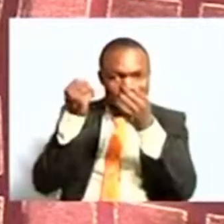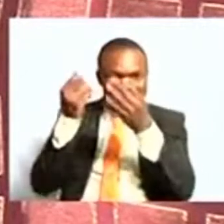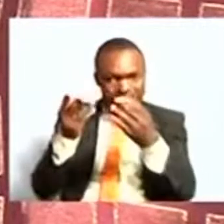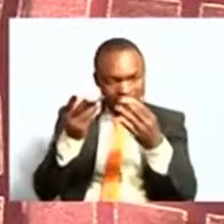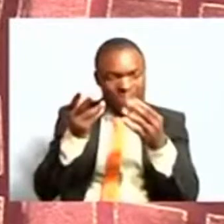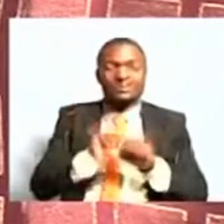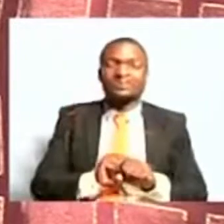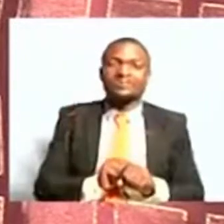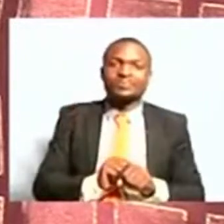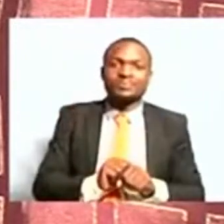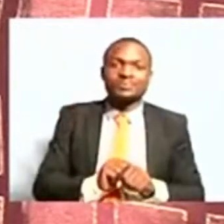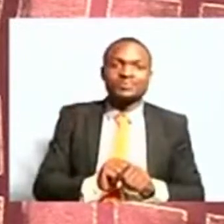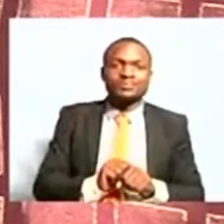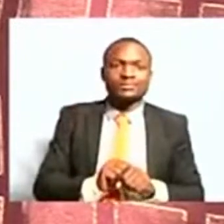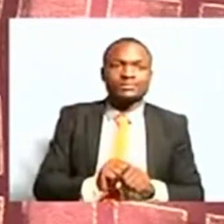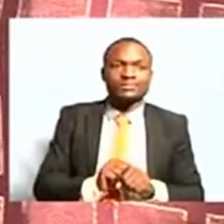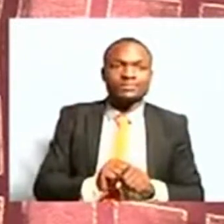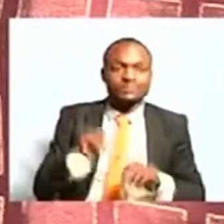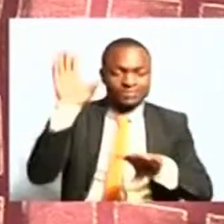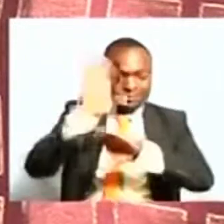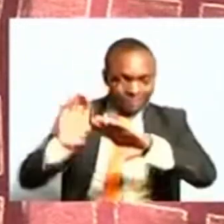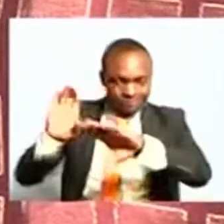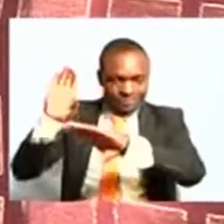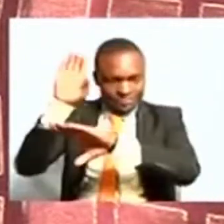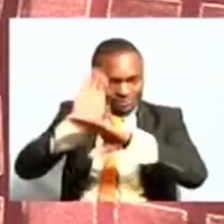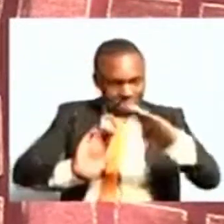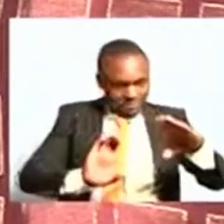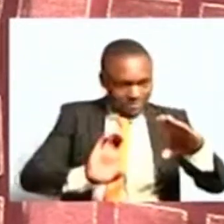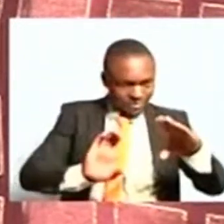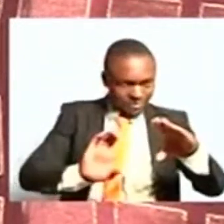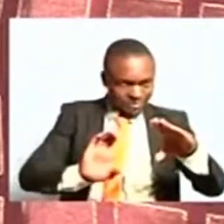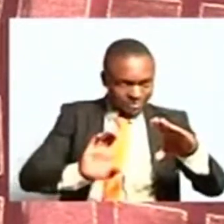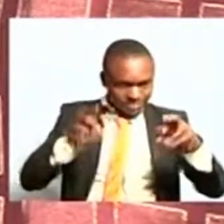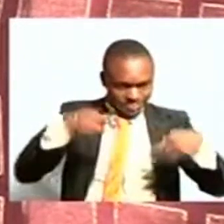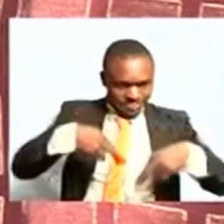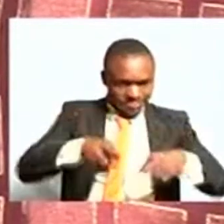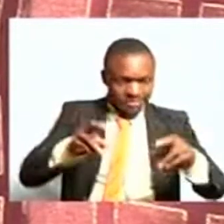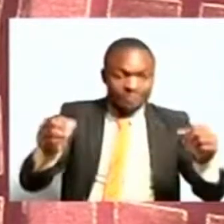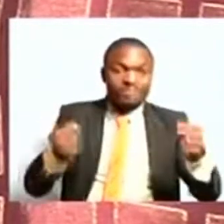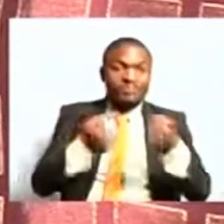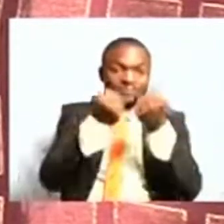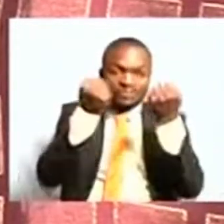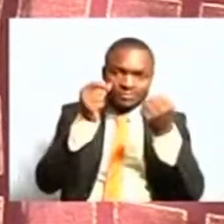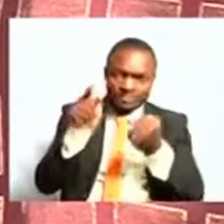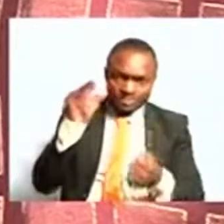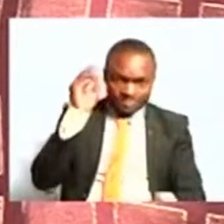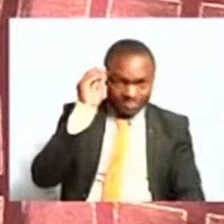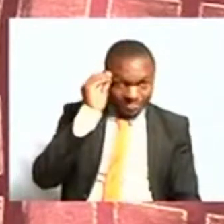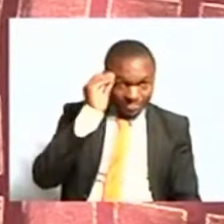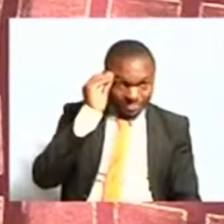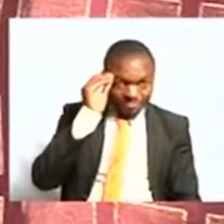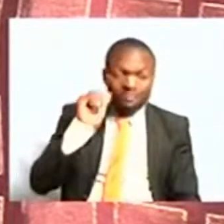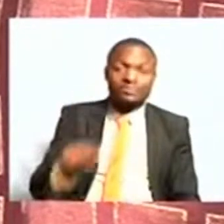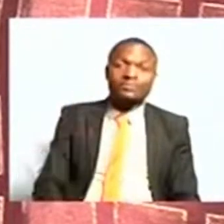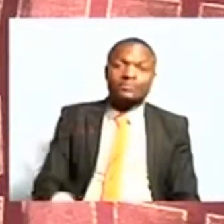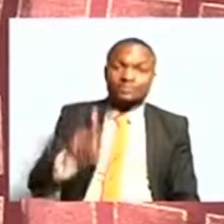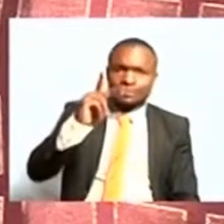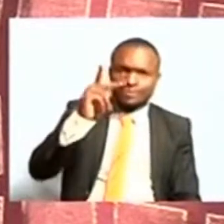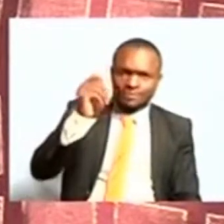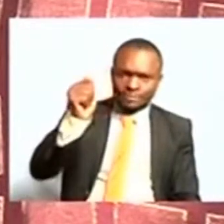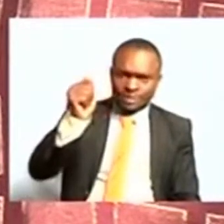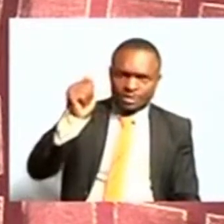ones that were the causes of road traffic accidents. I know Mr.